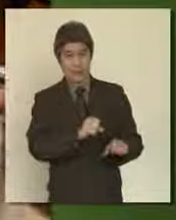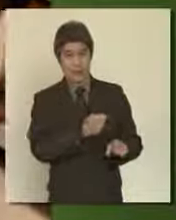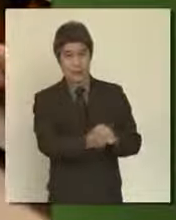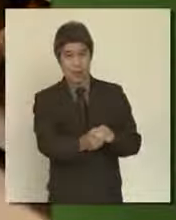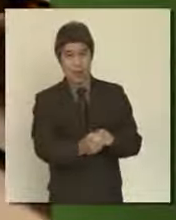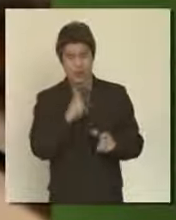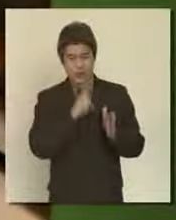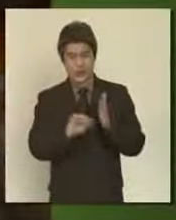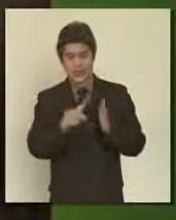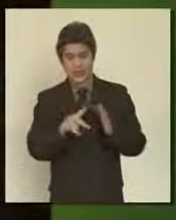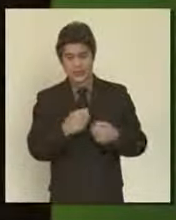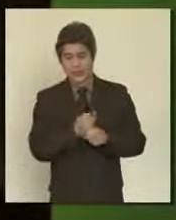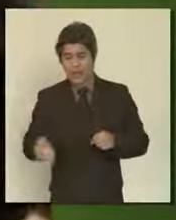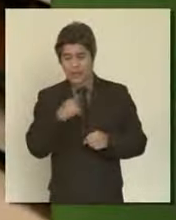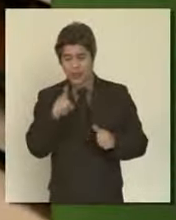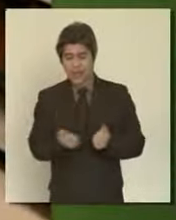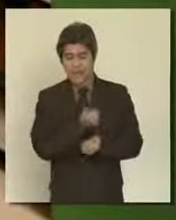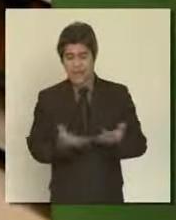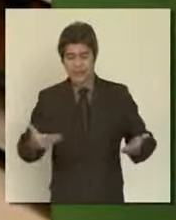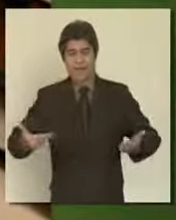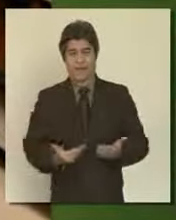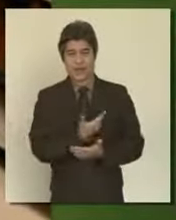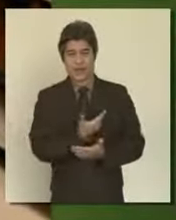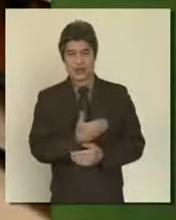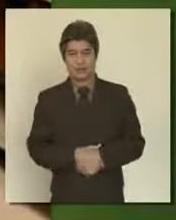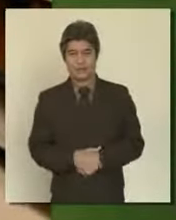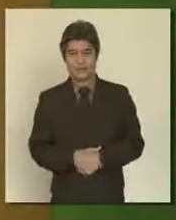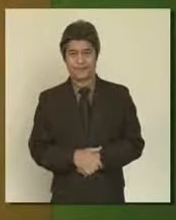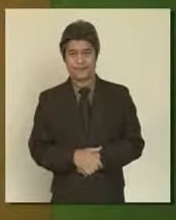kit regularly to make sure everything in it is still fresh.